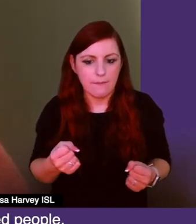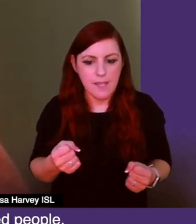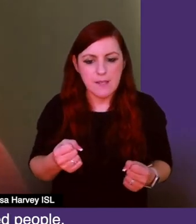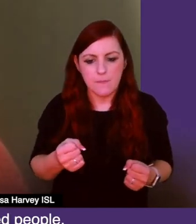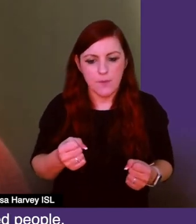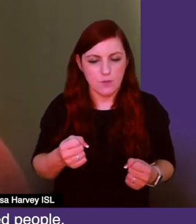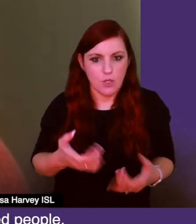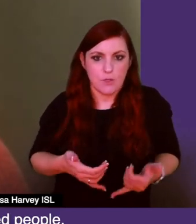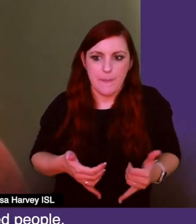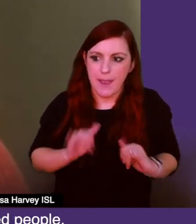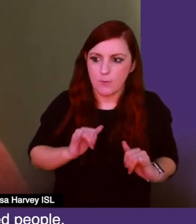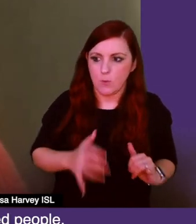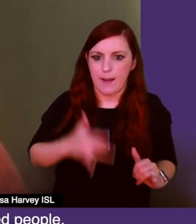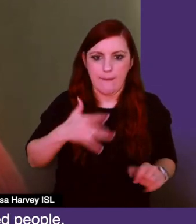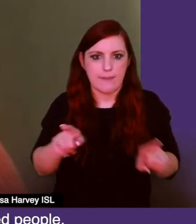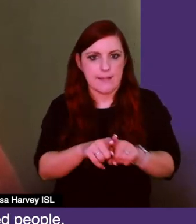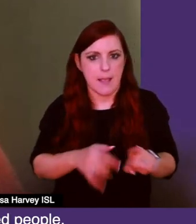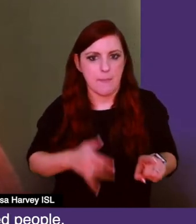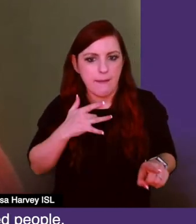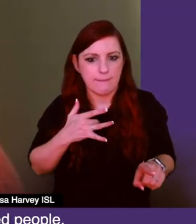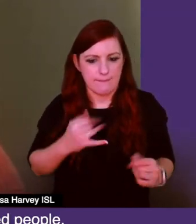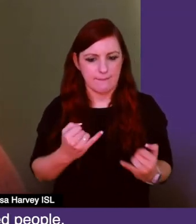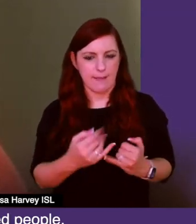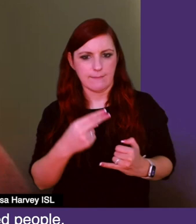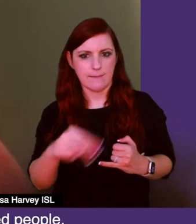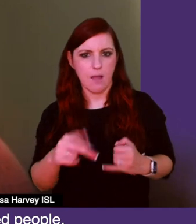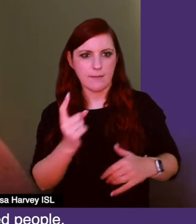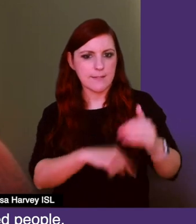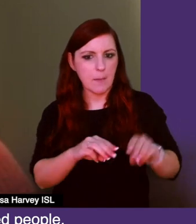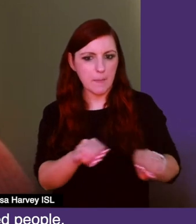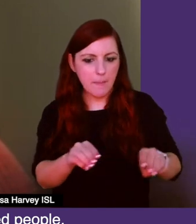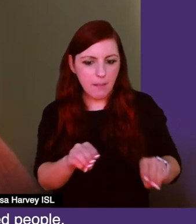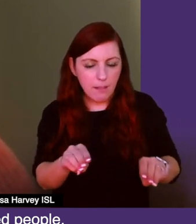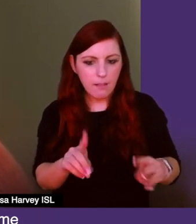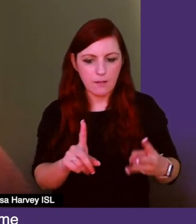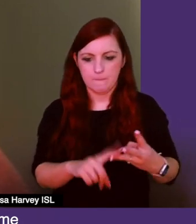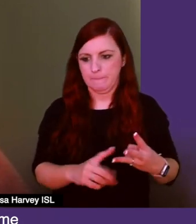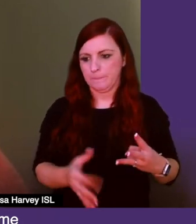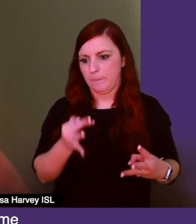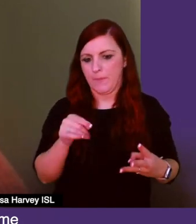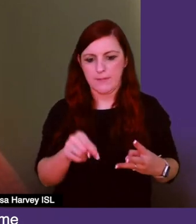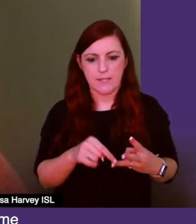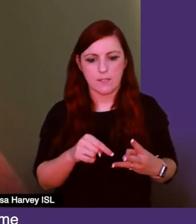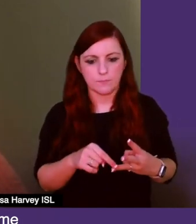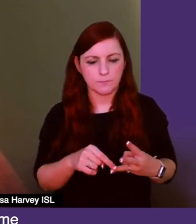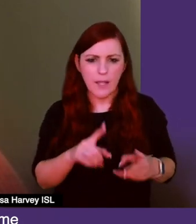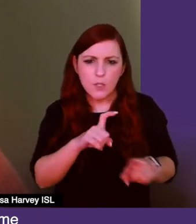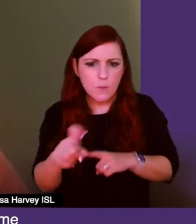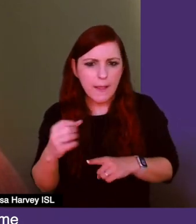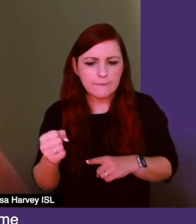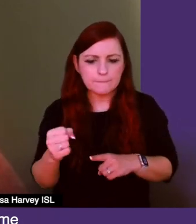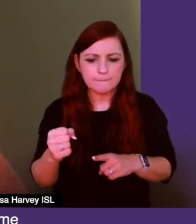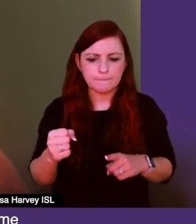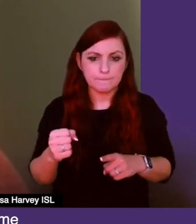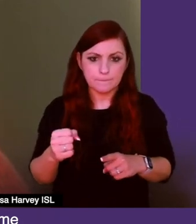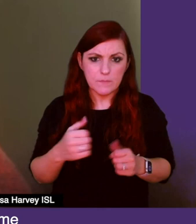rack up in order just to live the same life as non-disabled people, you know, whether that's, you know, and you still have to be